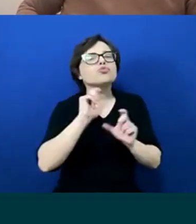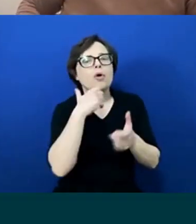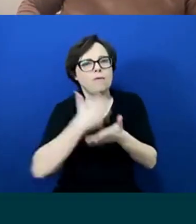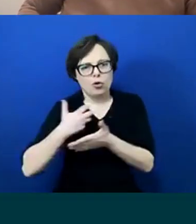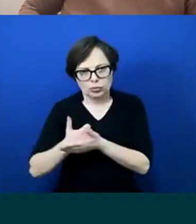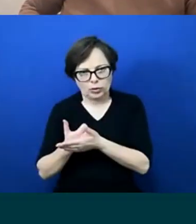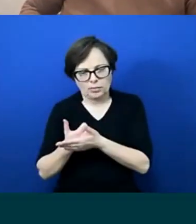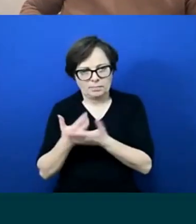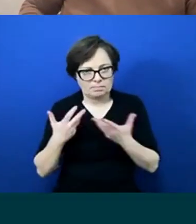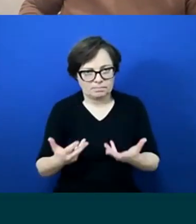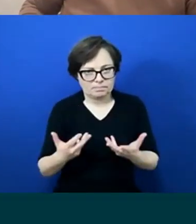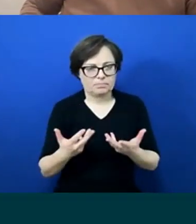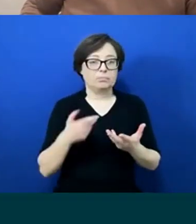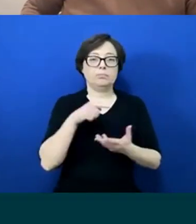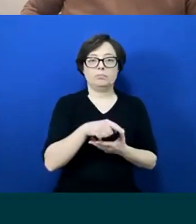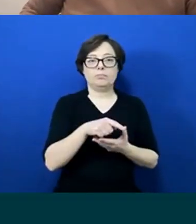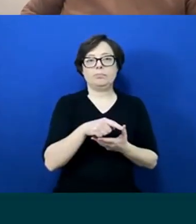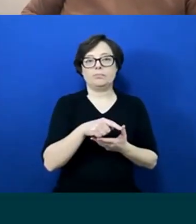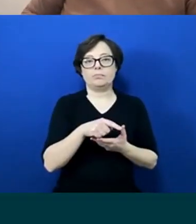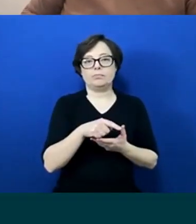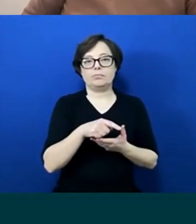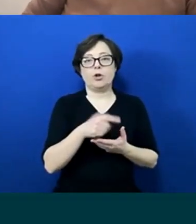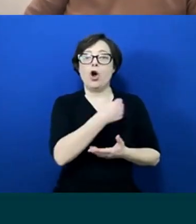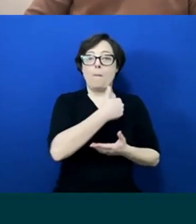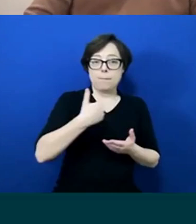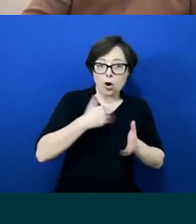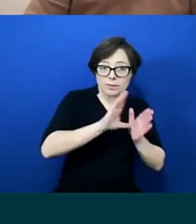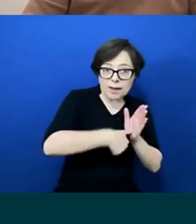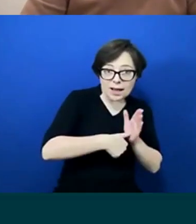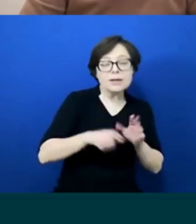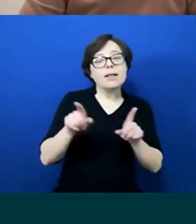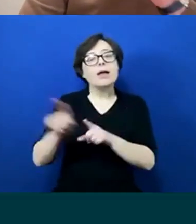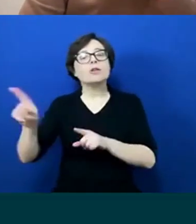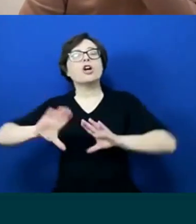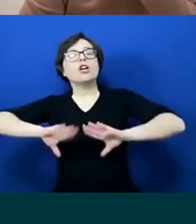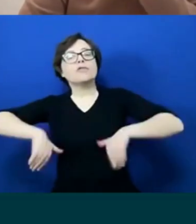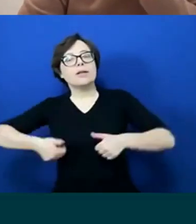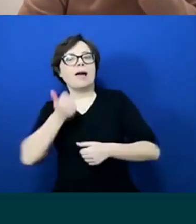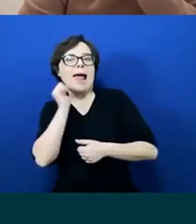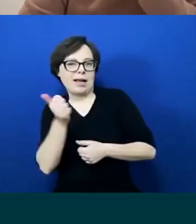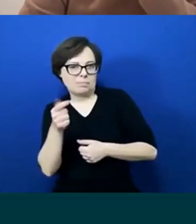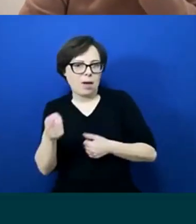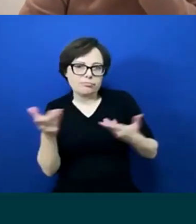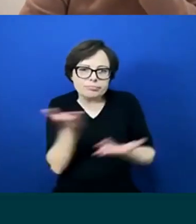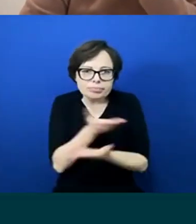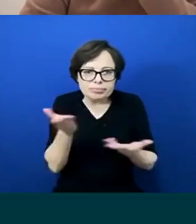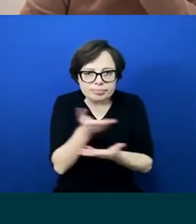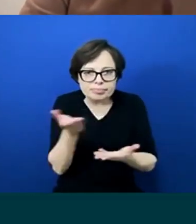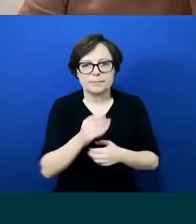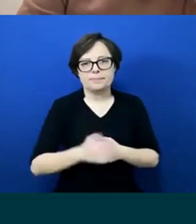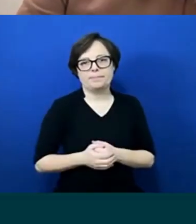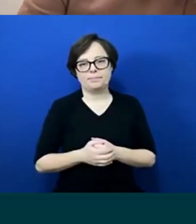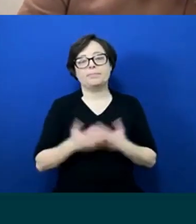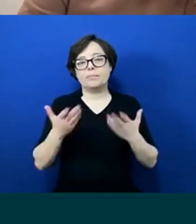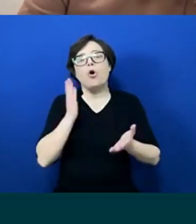experts in close cooperation with APC. So as already mentioned, today we are addressing the